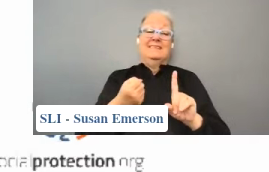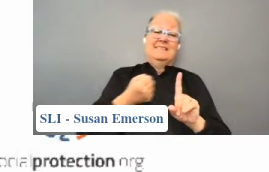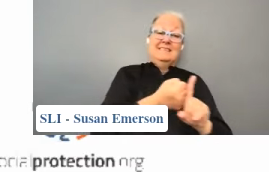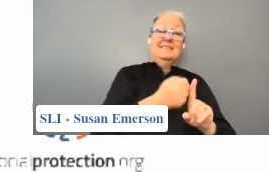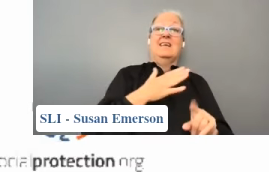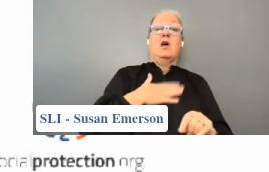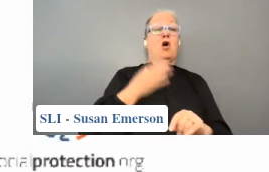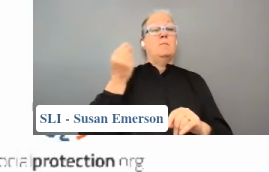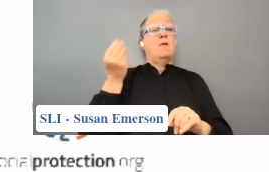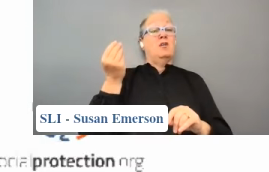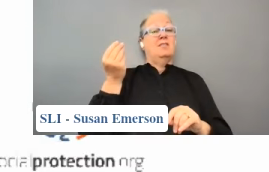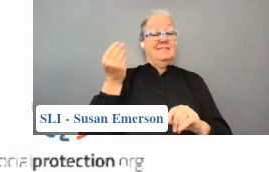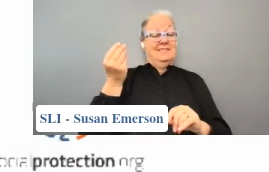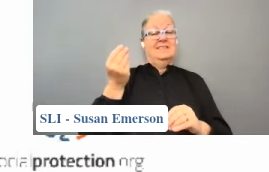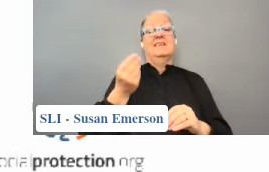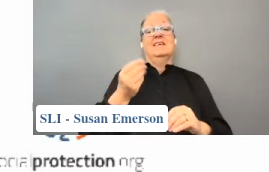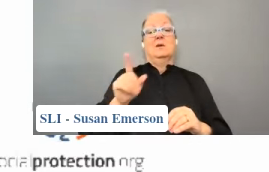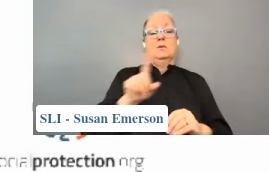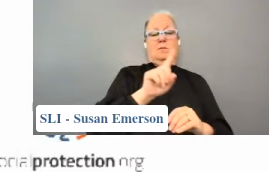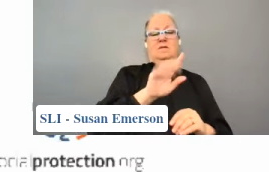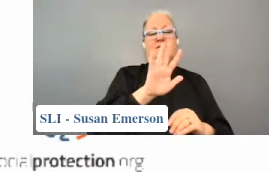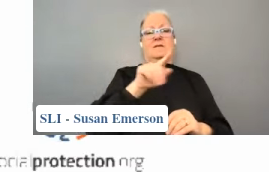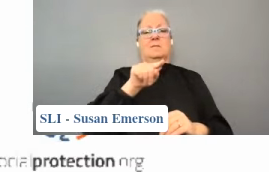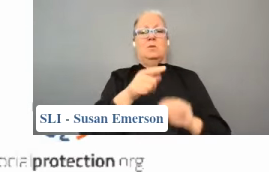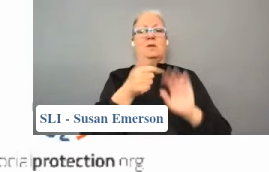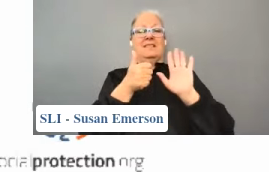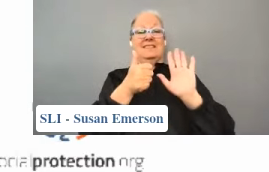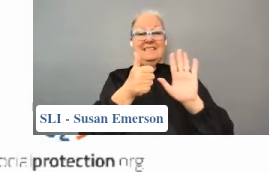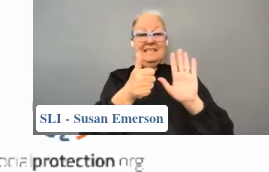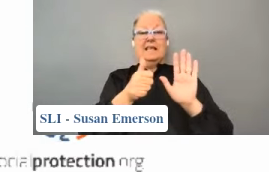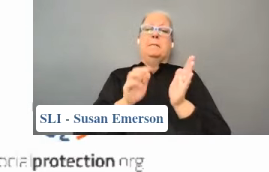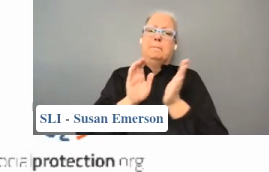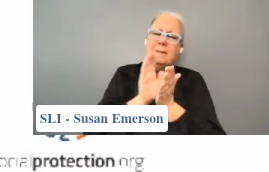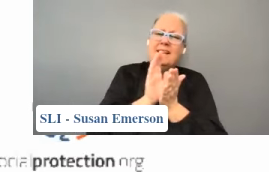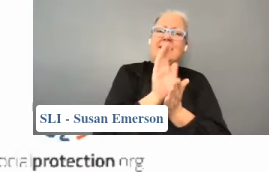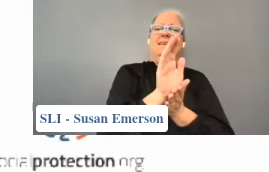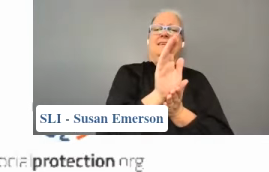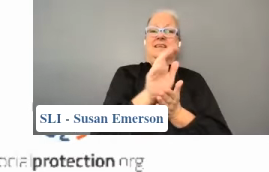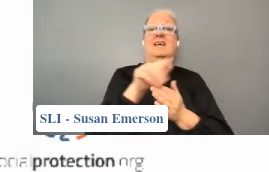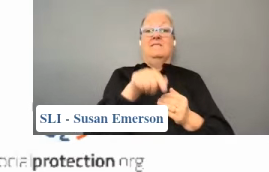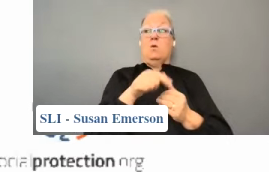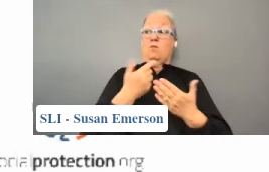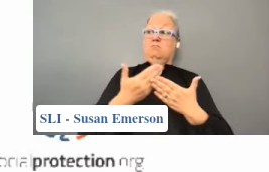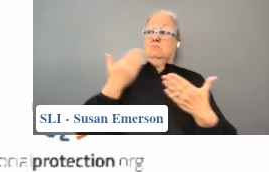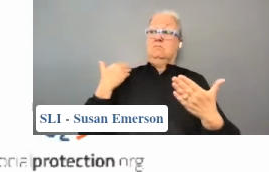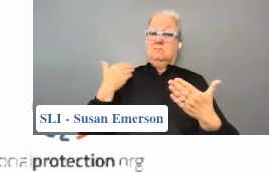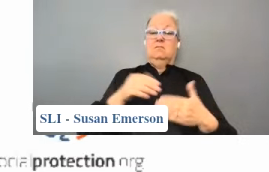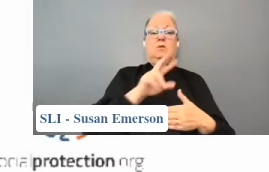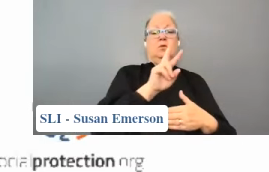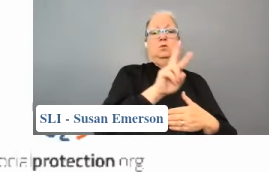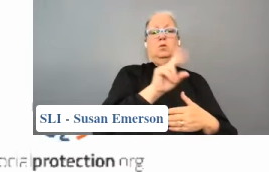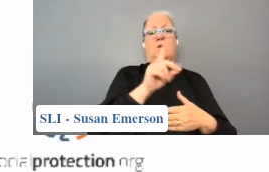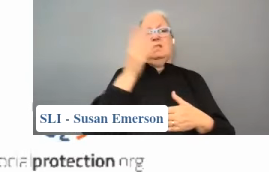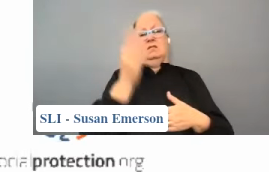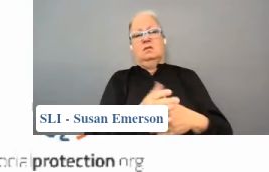around $15.6 billion in this last financial year,